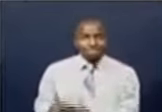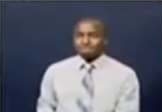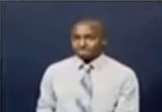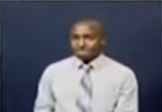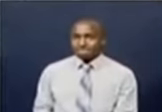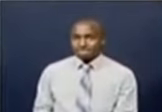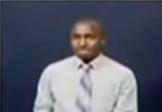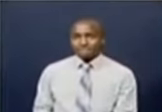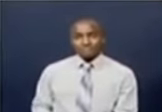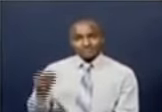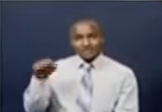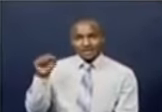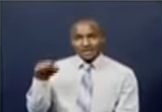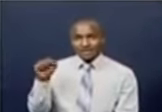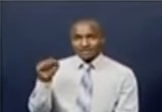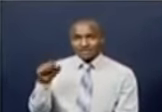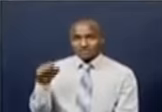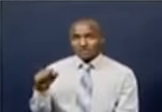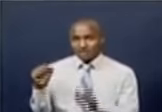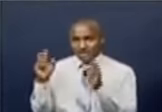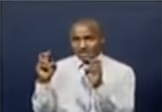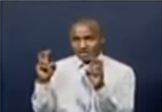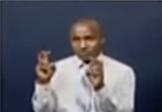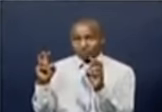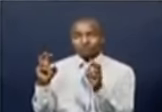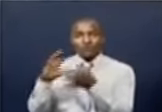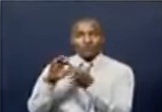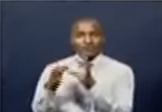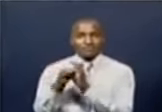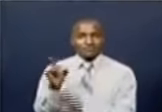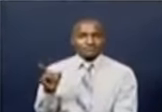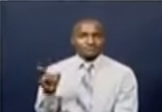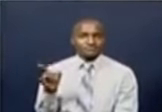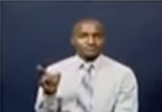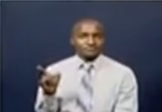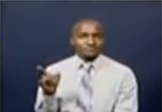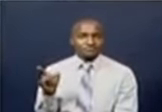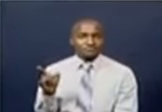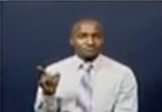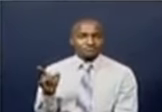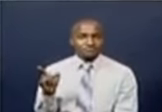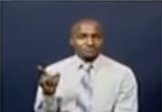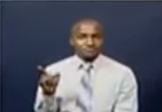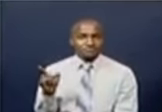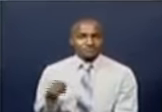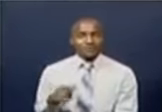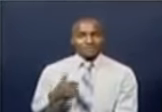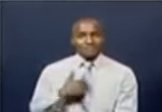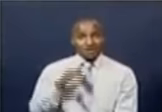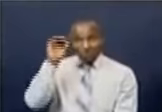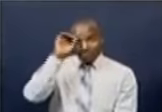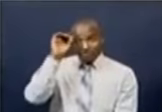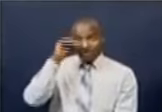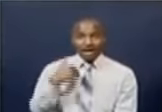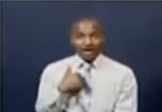If I zero down to the issue at hand, which is the Olympics. Yes. I've got this is my own personal opinion, that